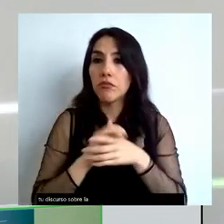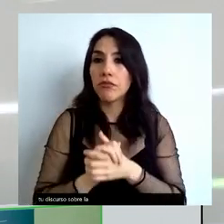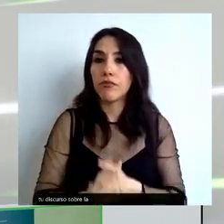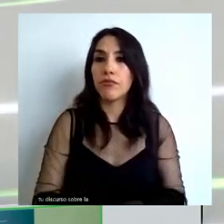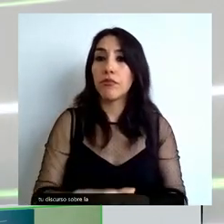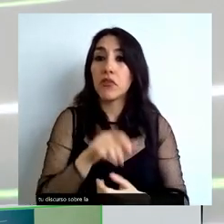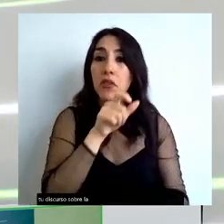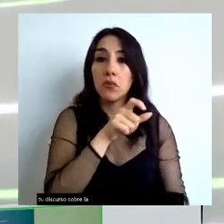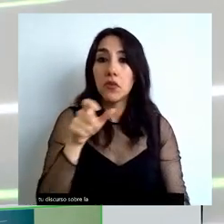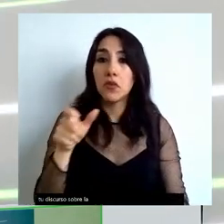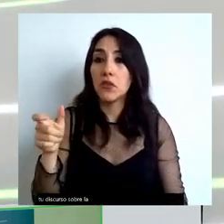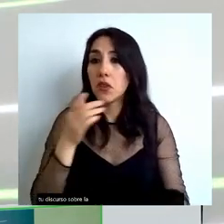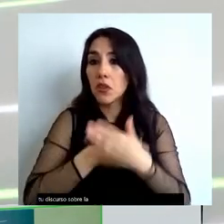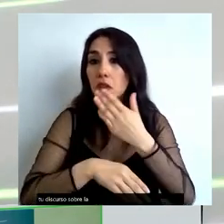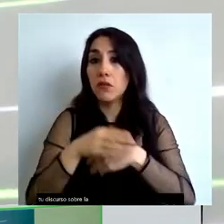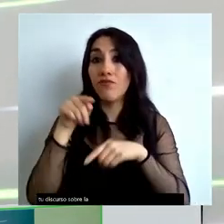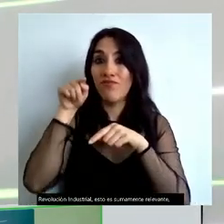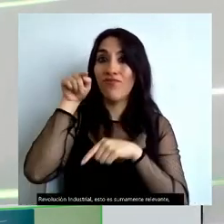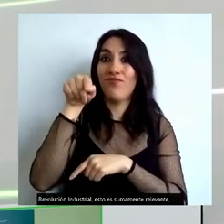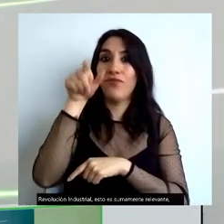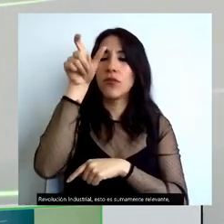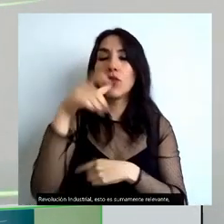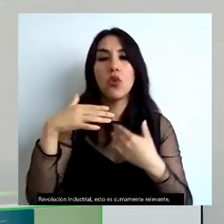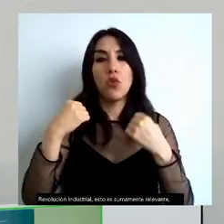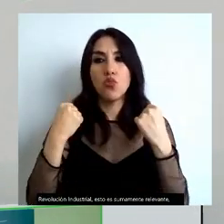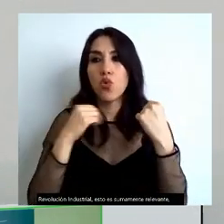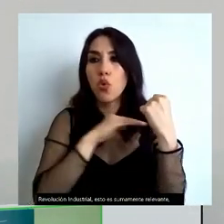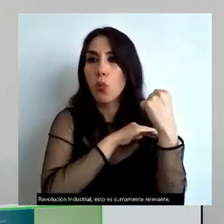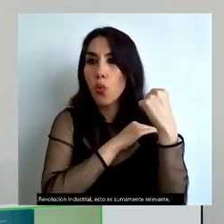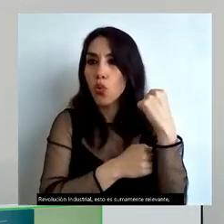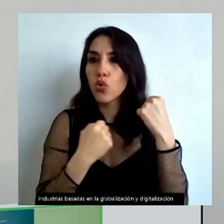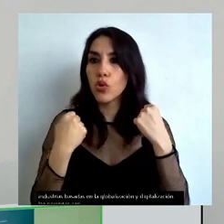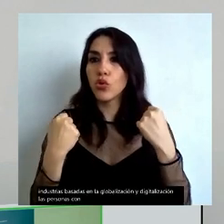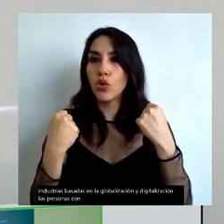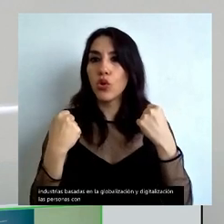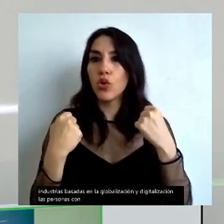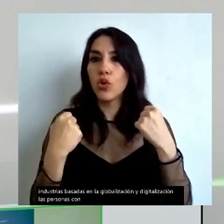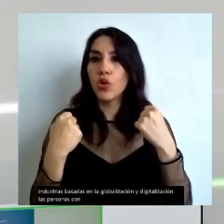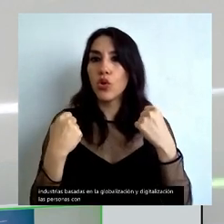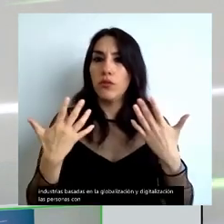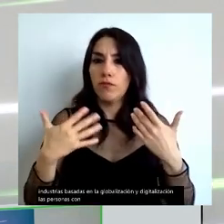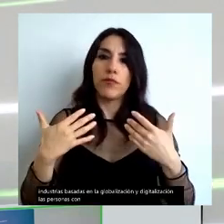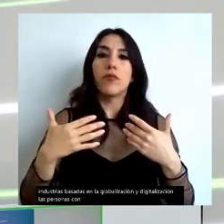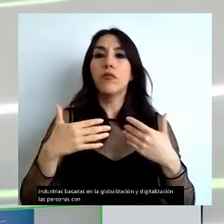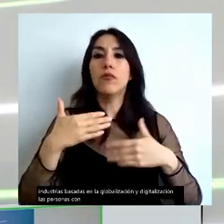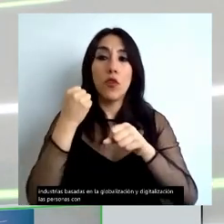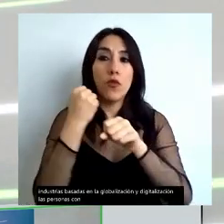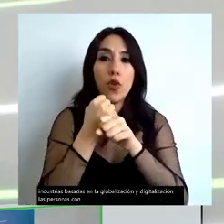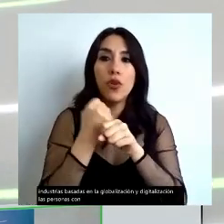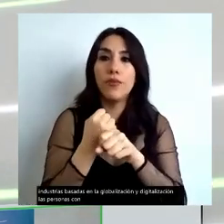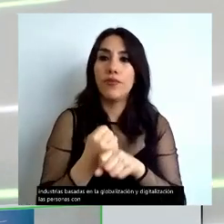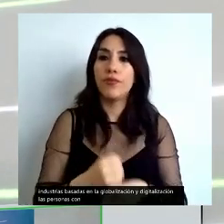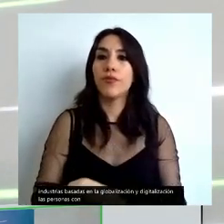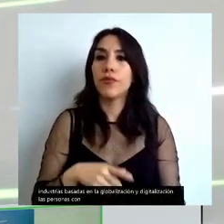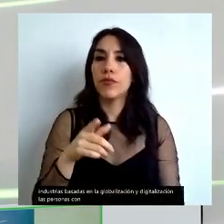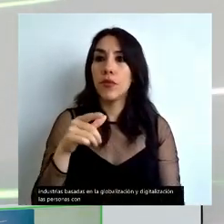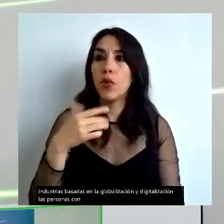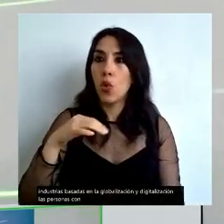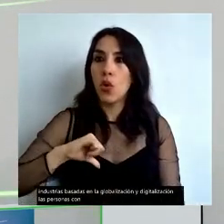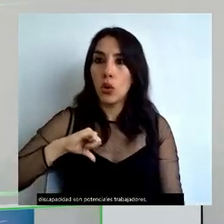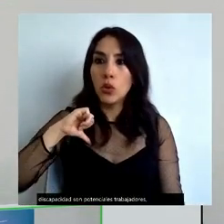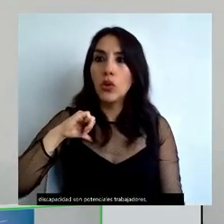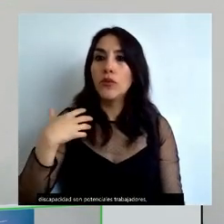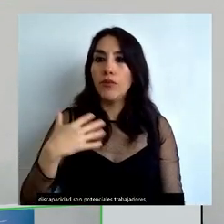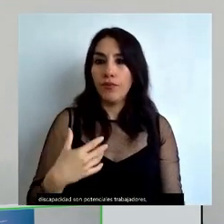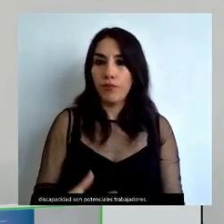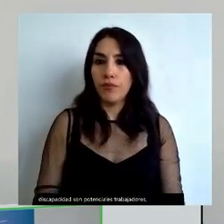are potential workers. But how do you ensure decent work for people with disability in